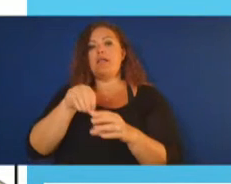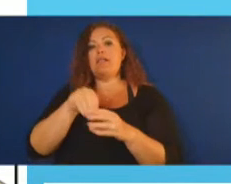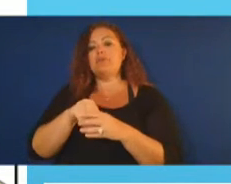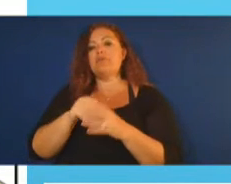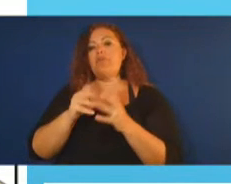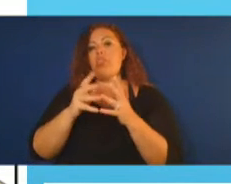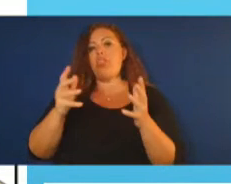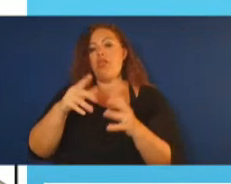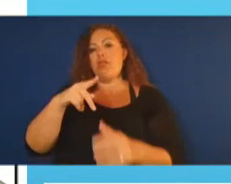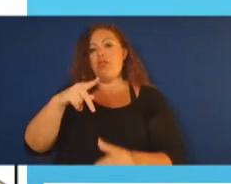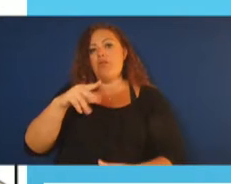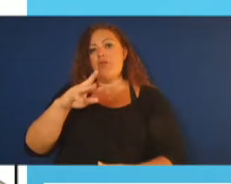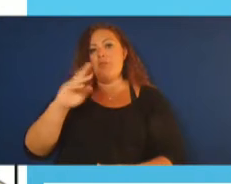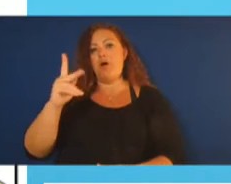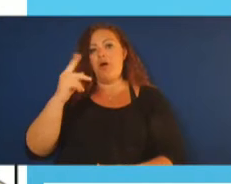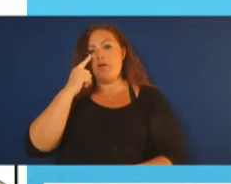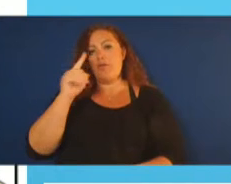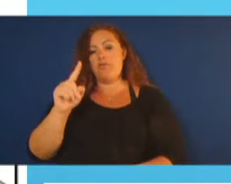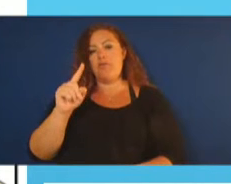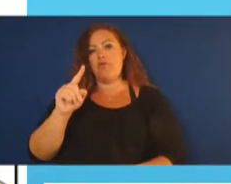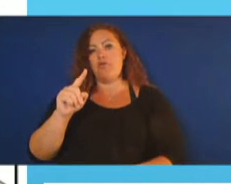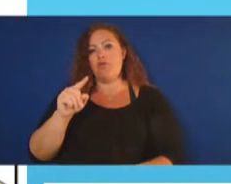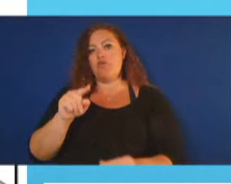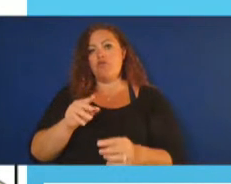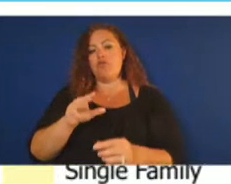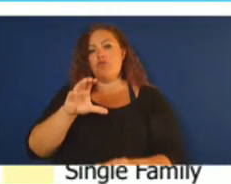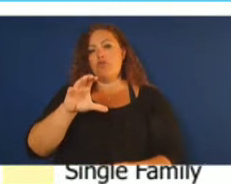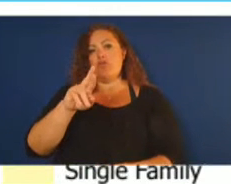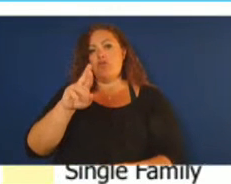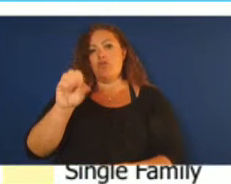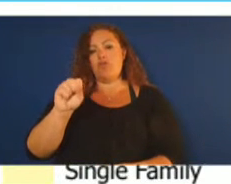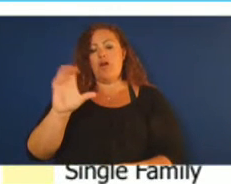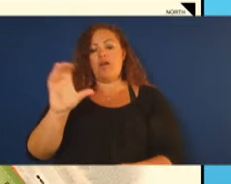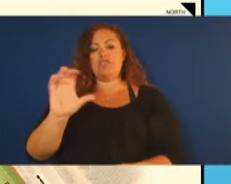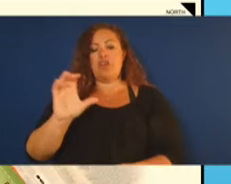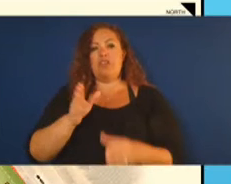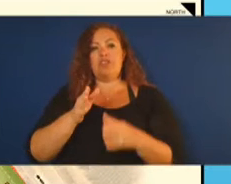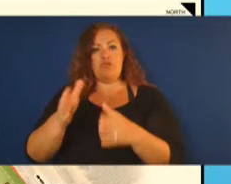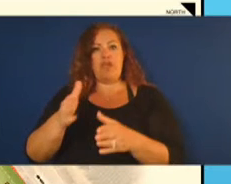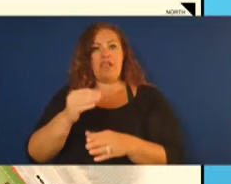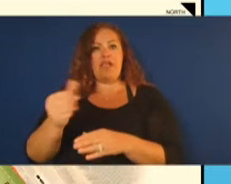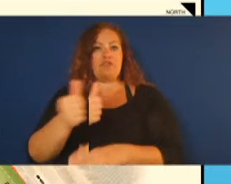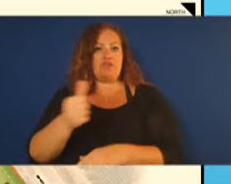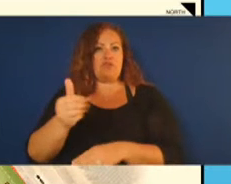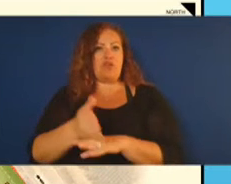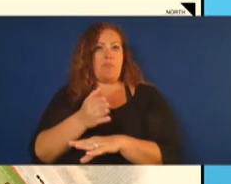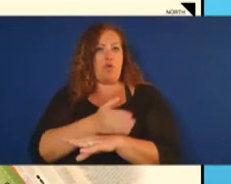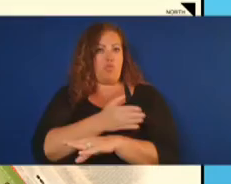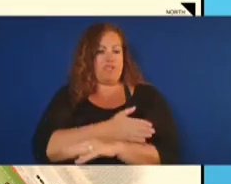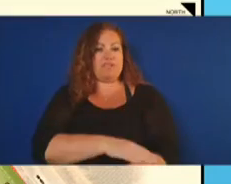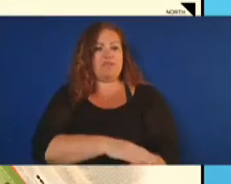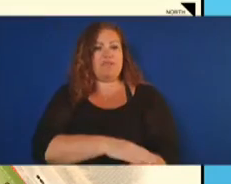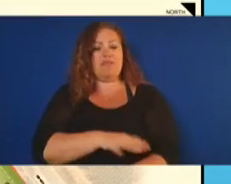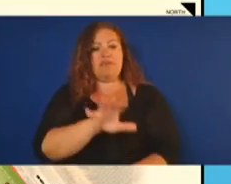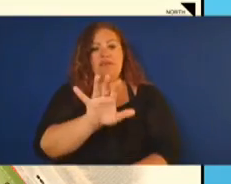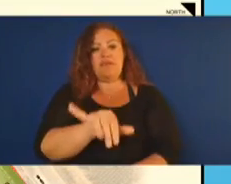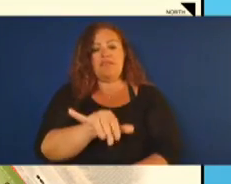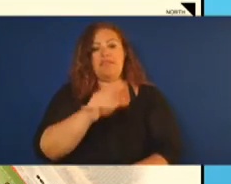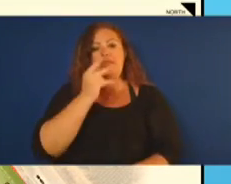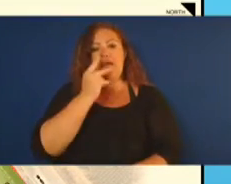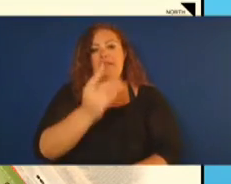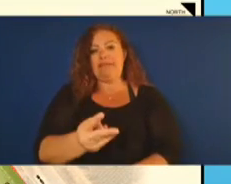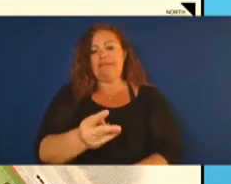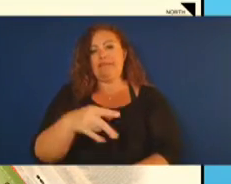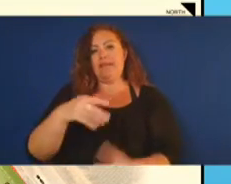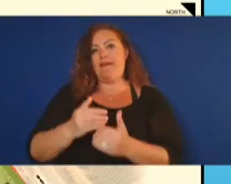Park dedication uh Provisions for the cross Charlotte Trail and transportation improvements um this is a look at this is kind of phase